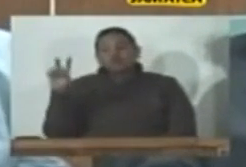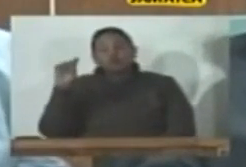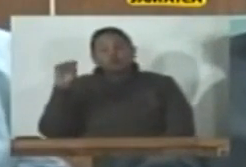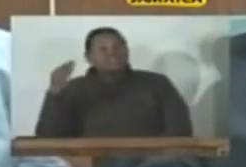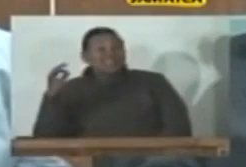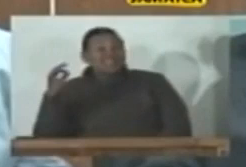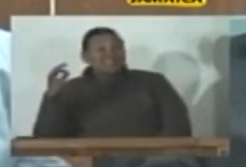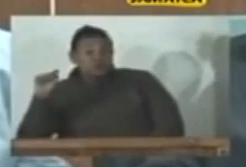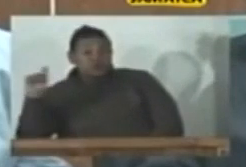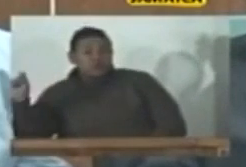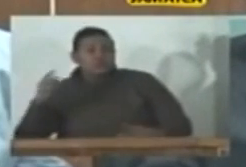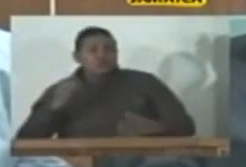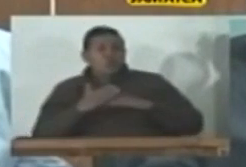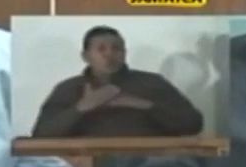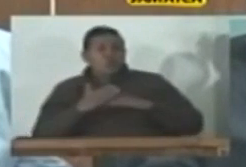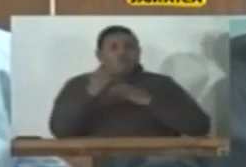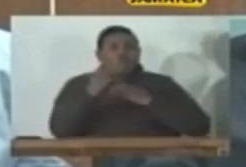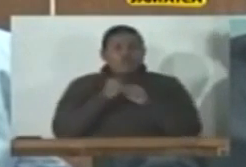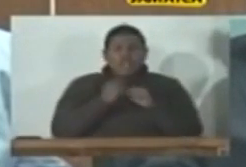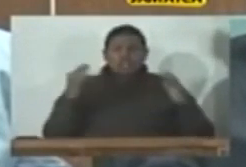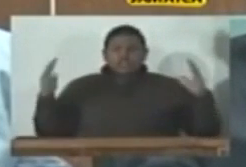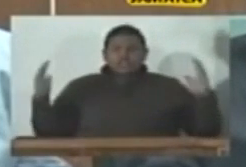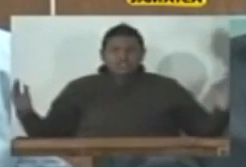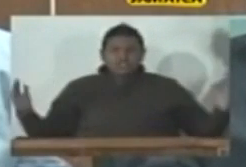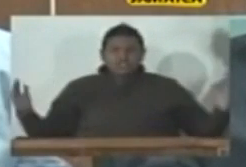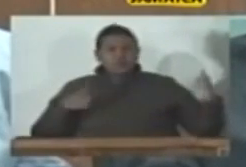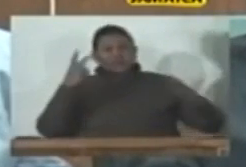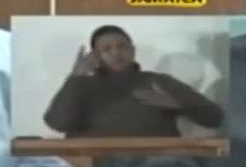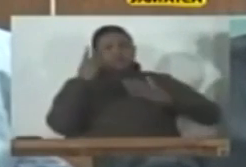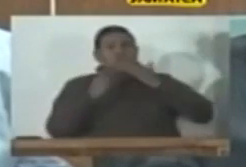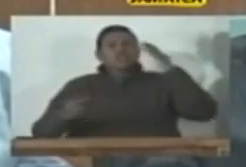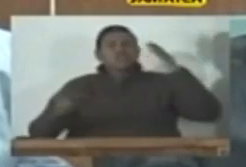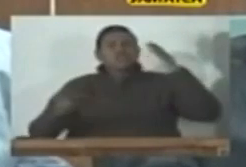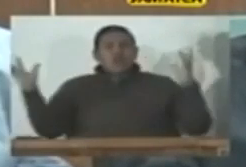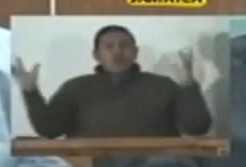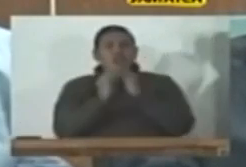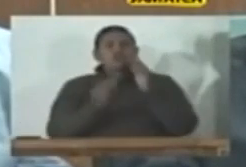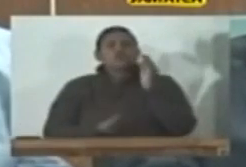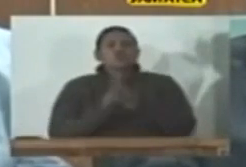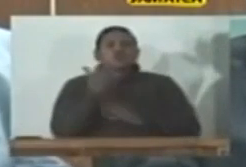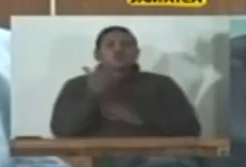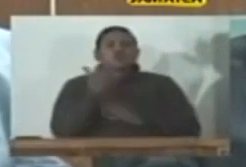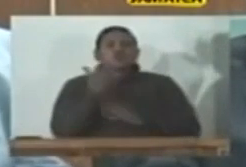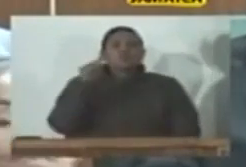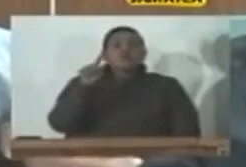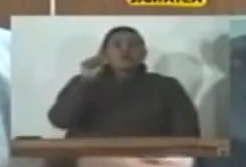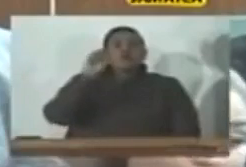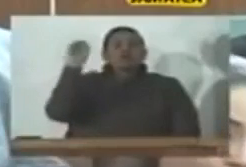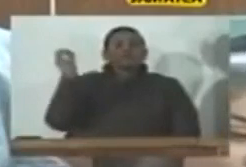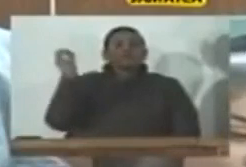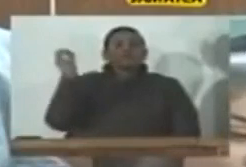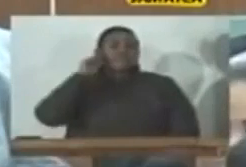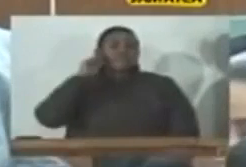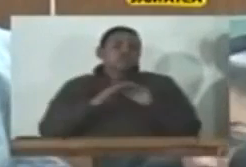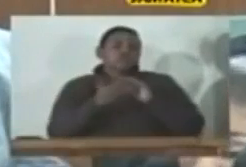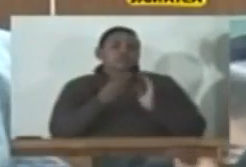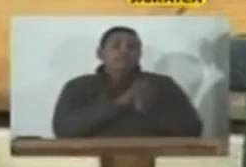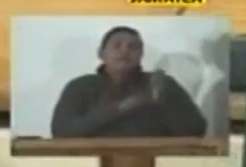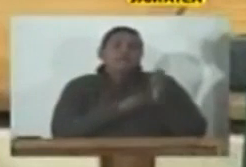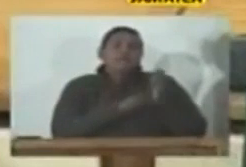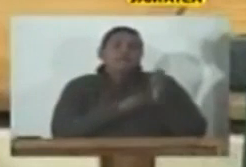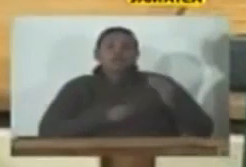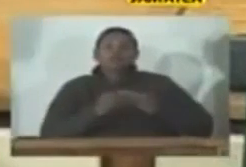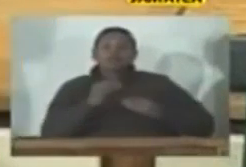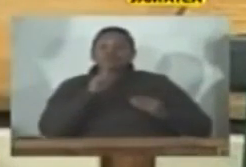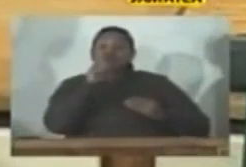cumulative growth of 10.1% for the Jamaican economy. In fact, what has happened is we've only, in those